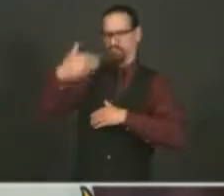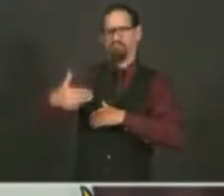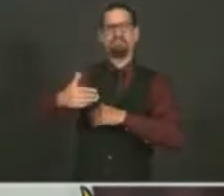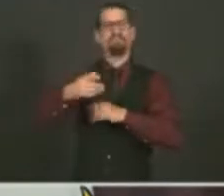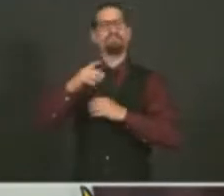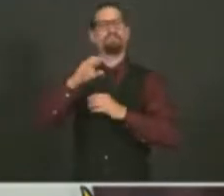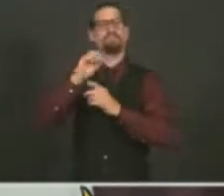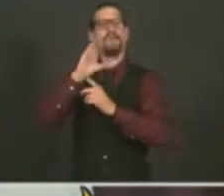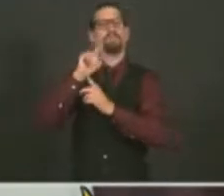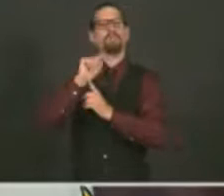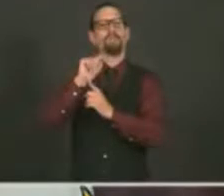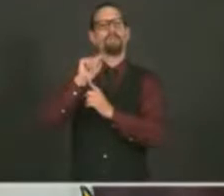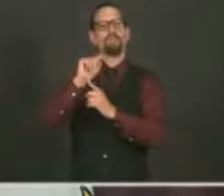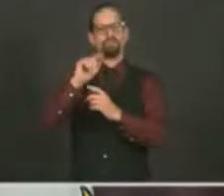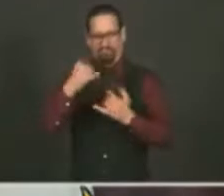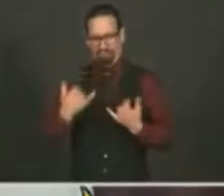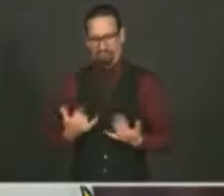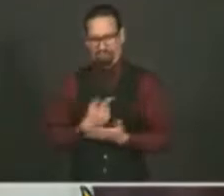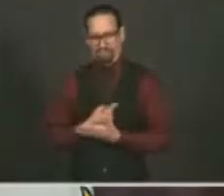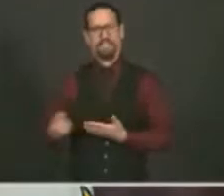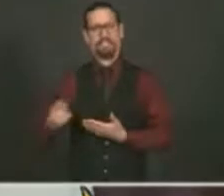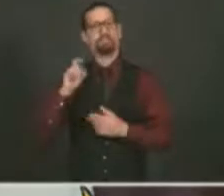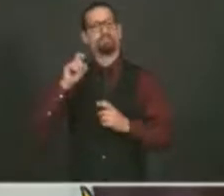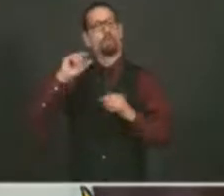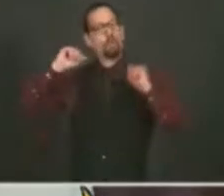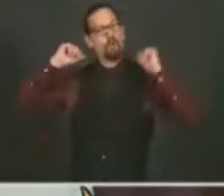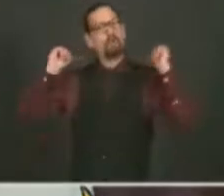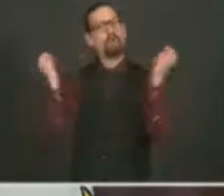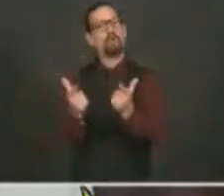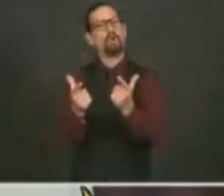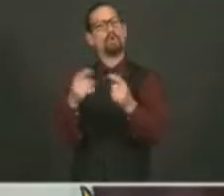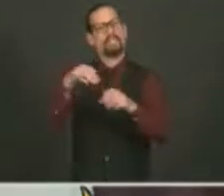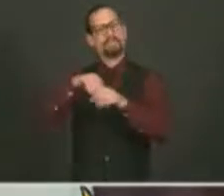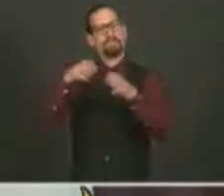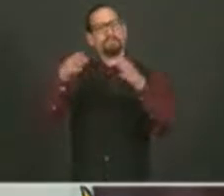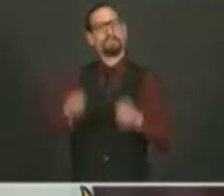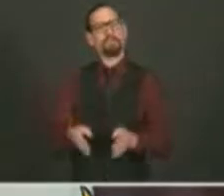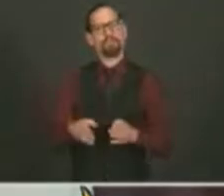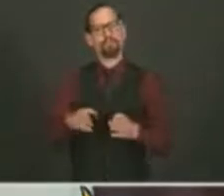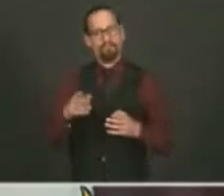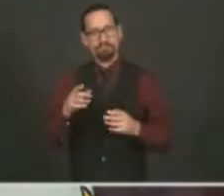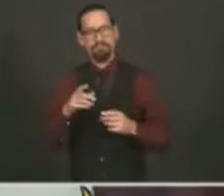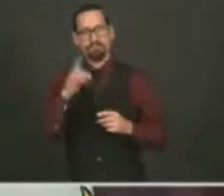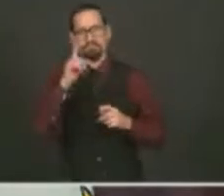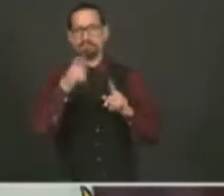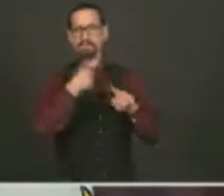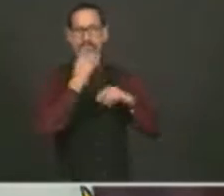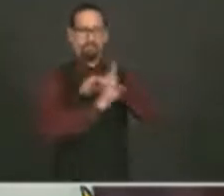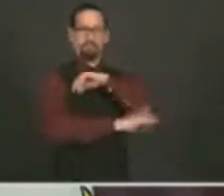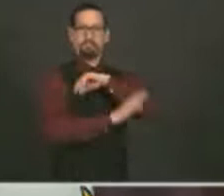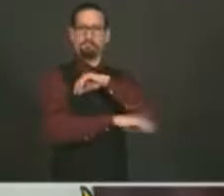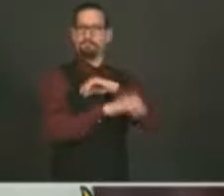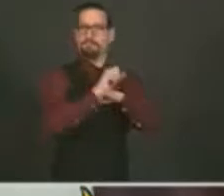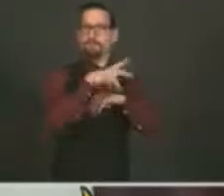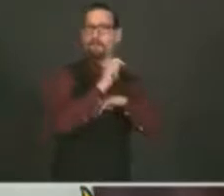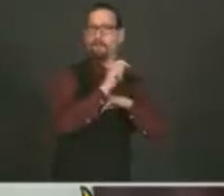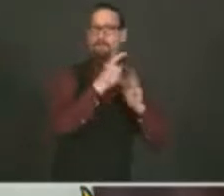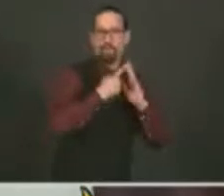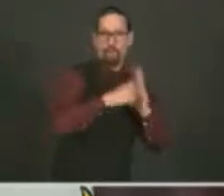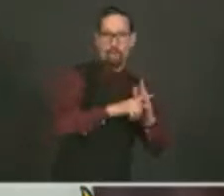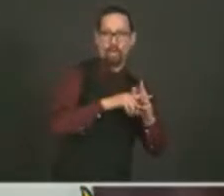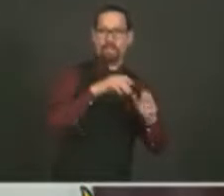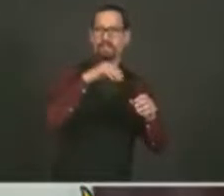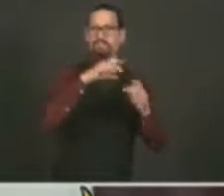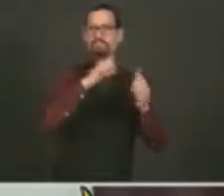all schools to be phased in to their full reopening. I'm pleased to say, by and large, really by and